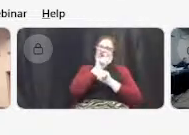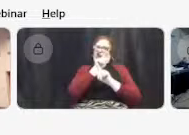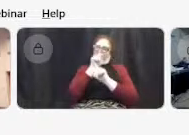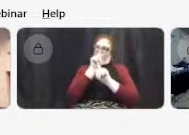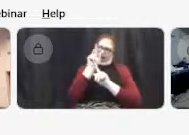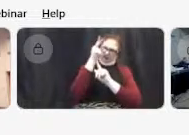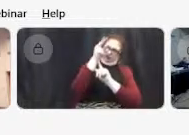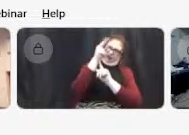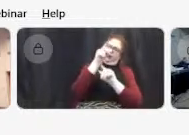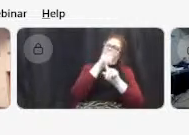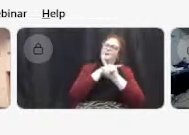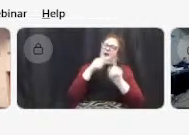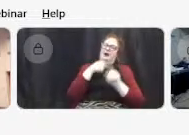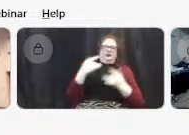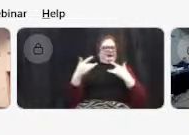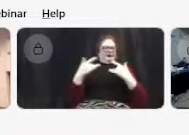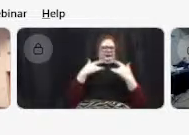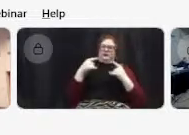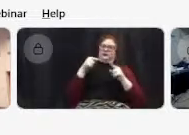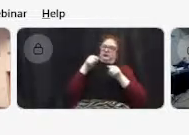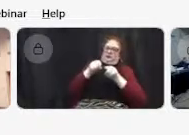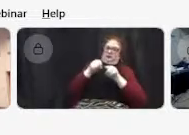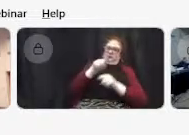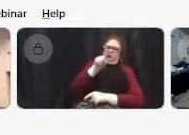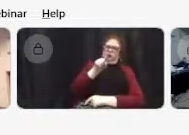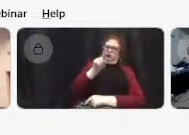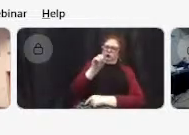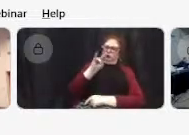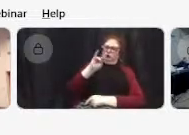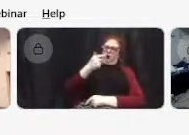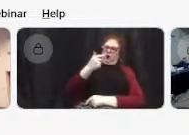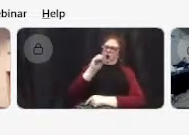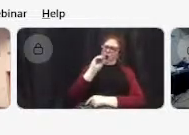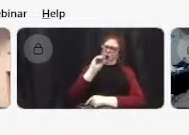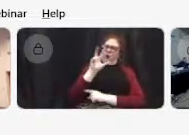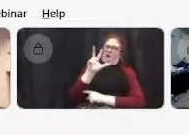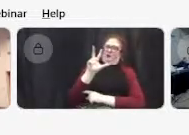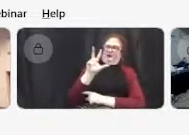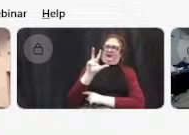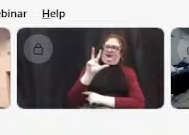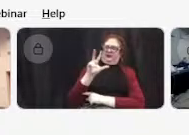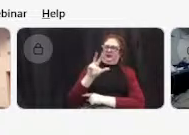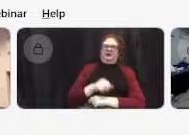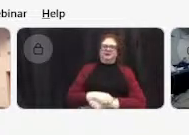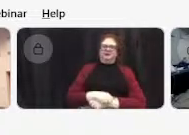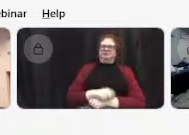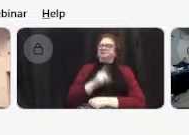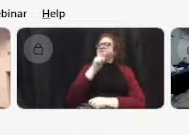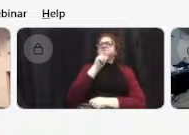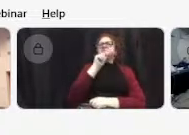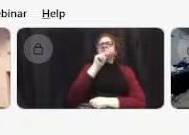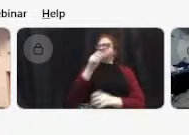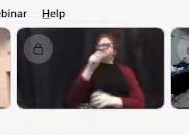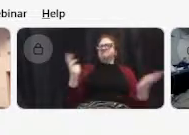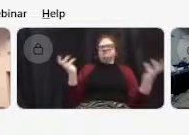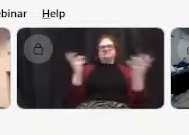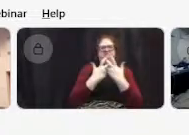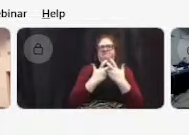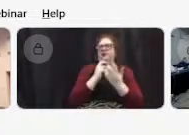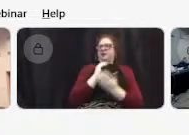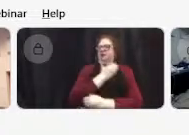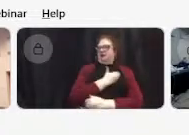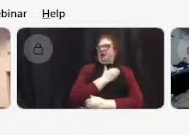is O3. It really doesn't fit with our neighborhood. We all